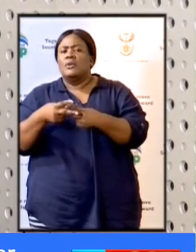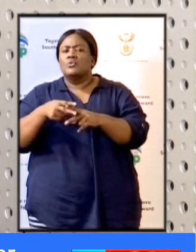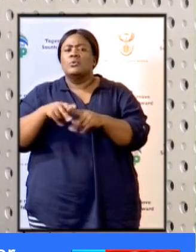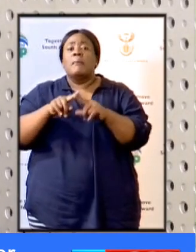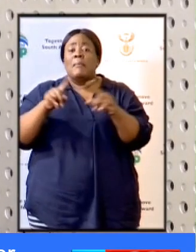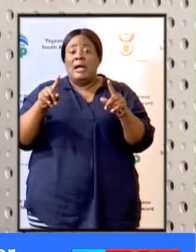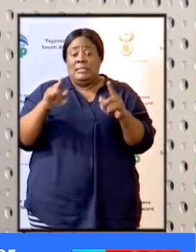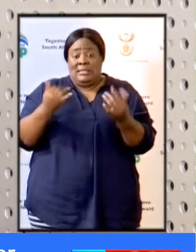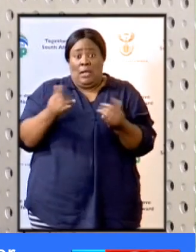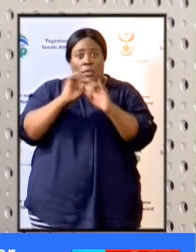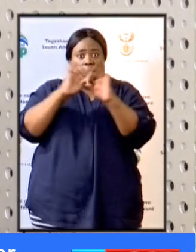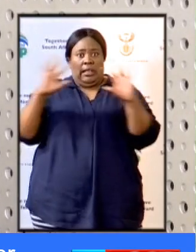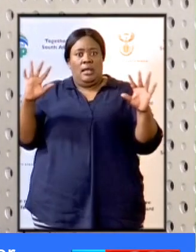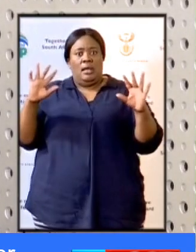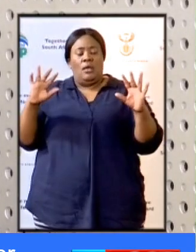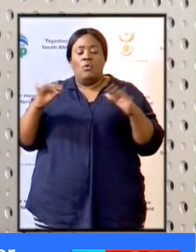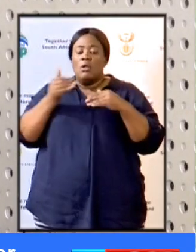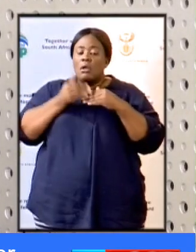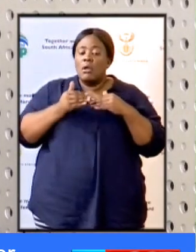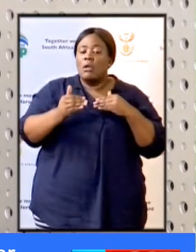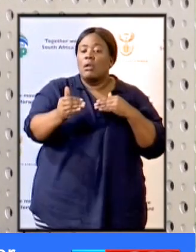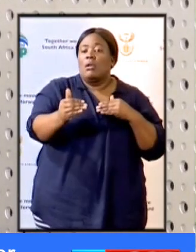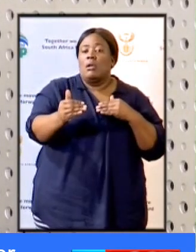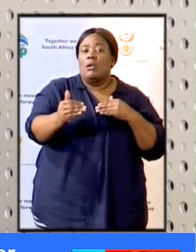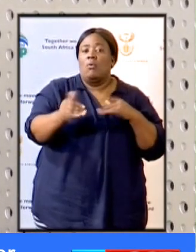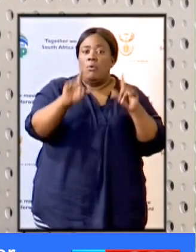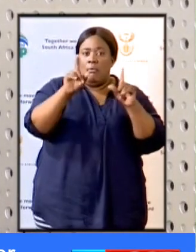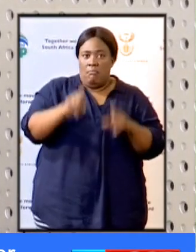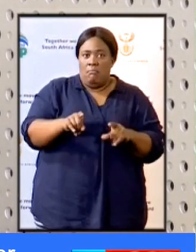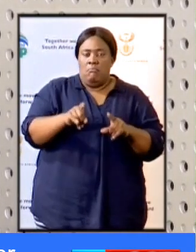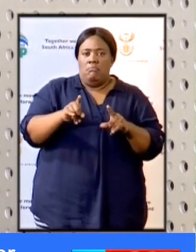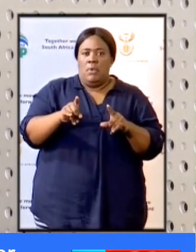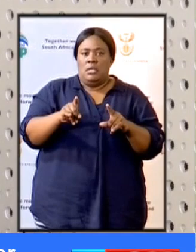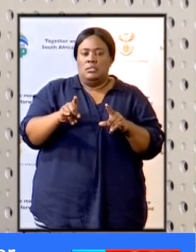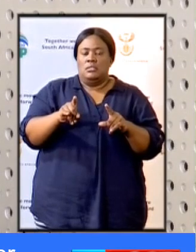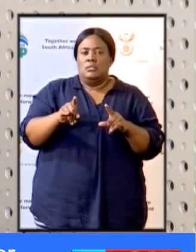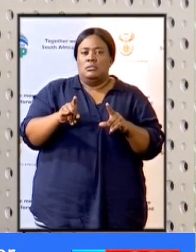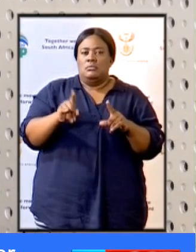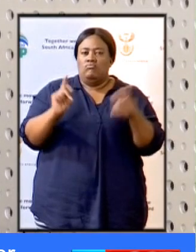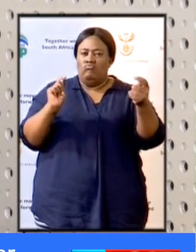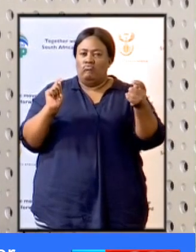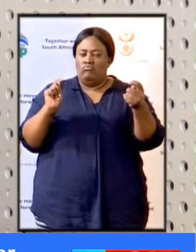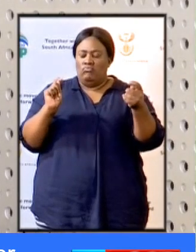clear, moving forward, we have to re-engineer our